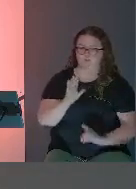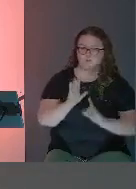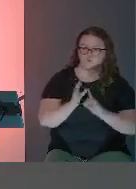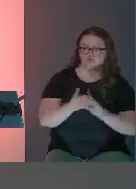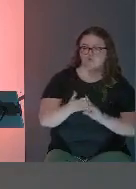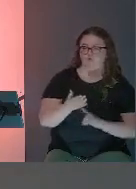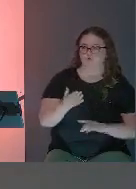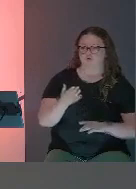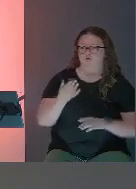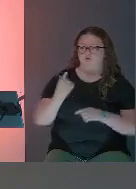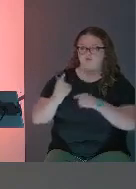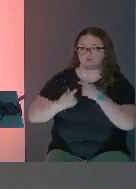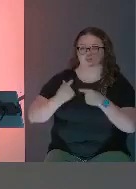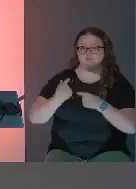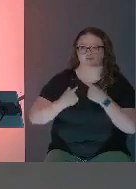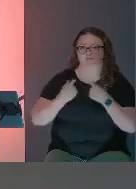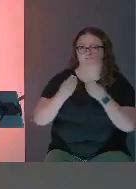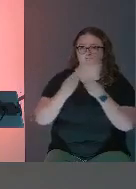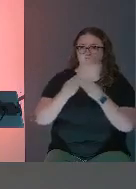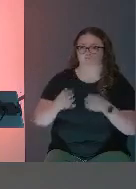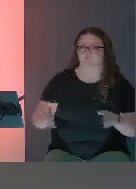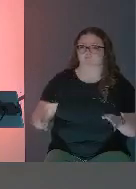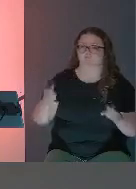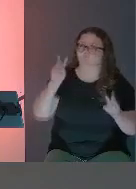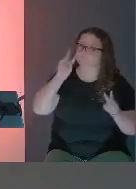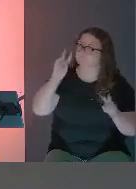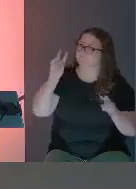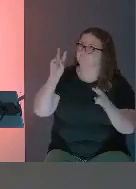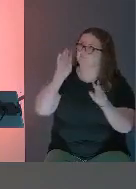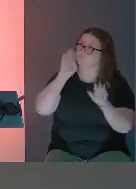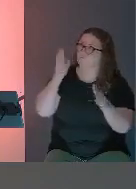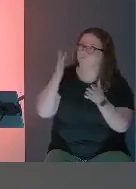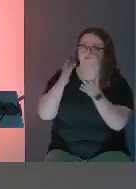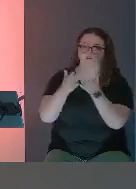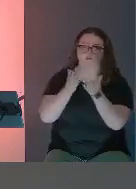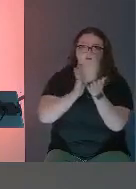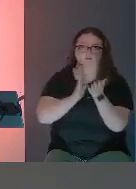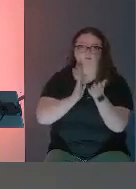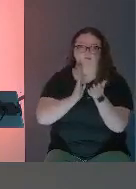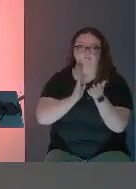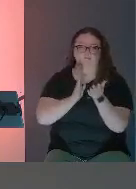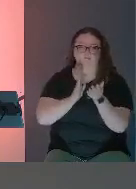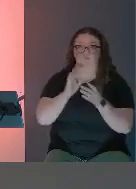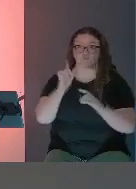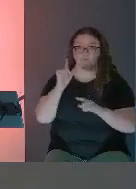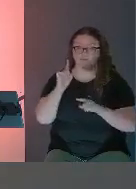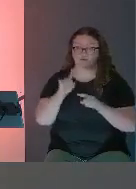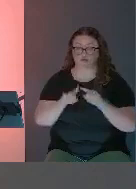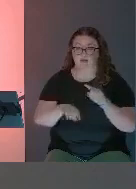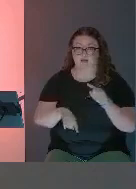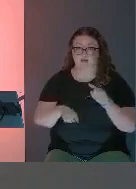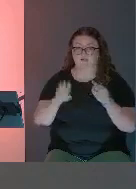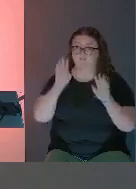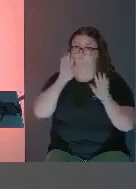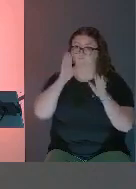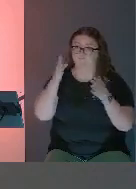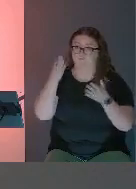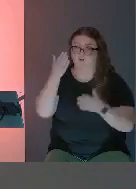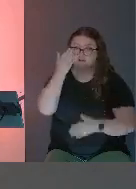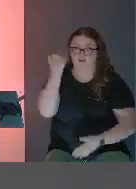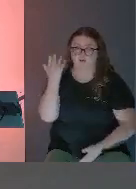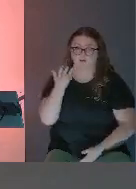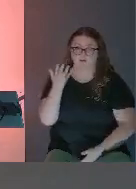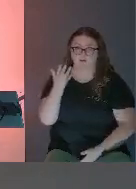as a generation that has lost sight of who God is. Because what we can't lose sight of this is this amazing, this